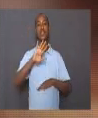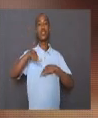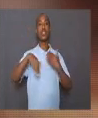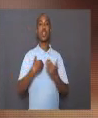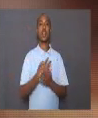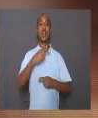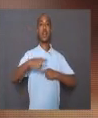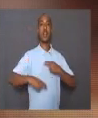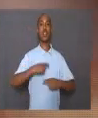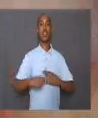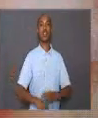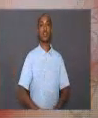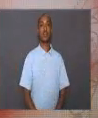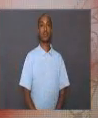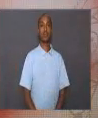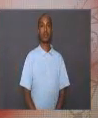general reaction.